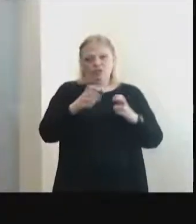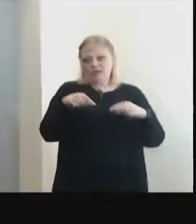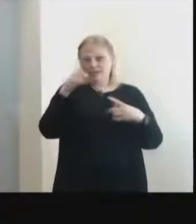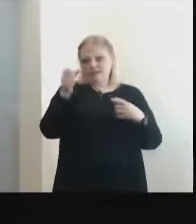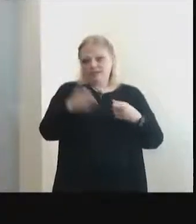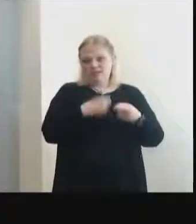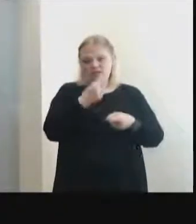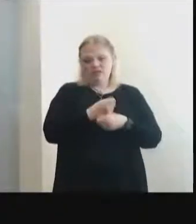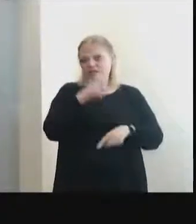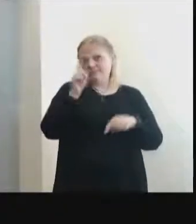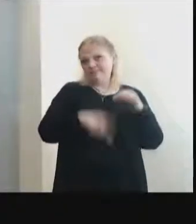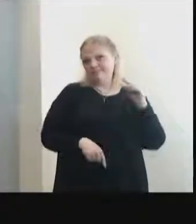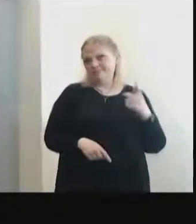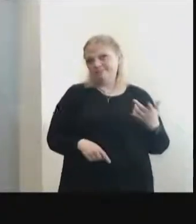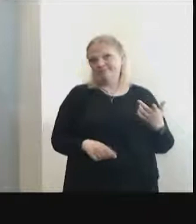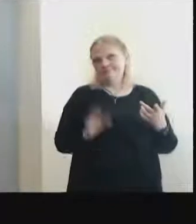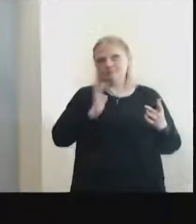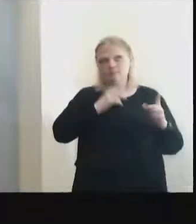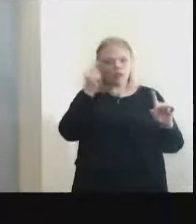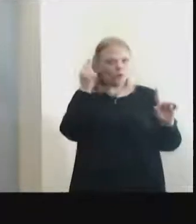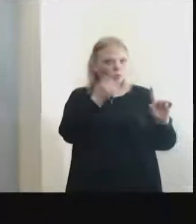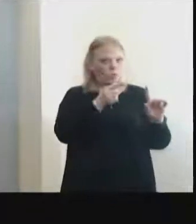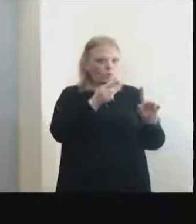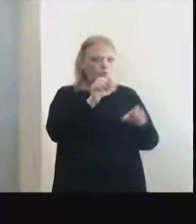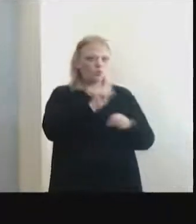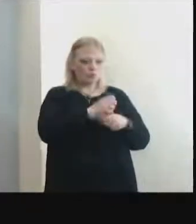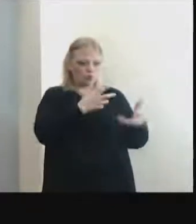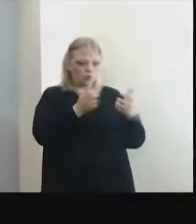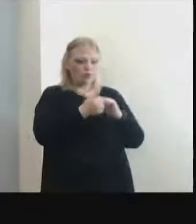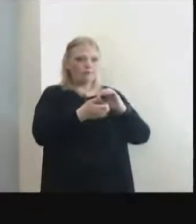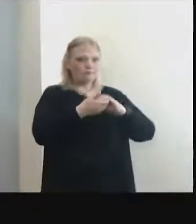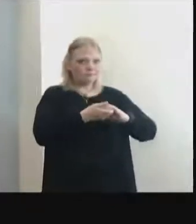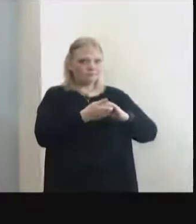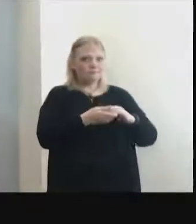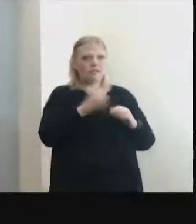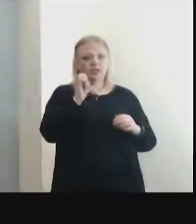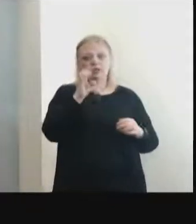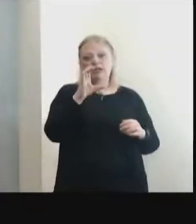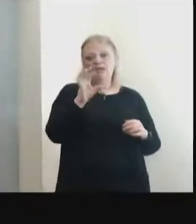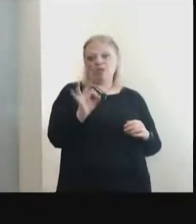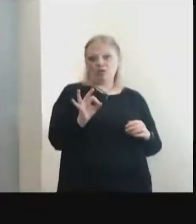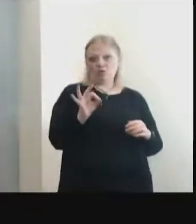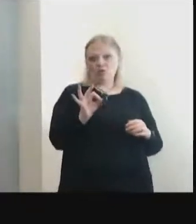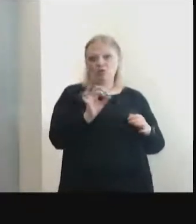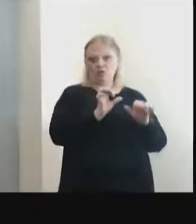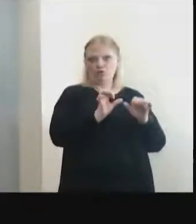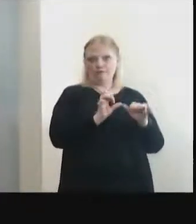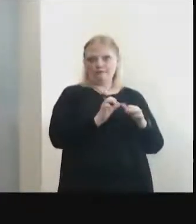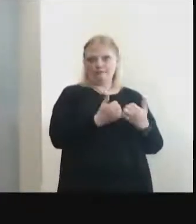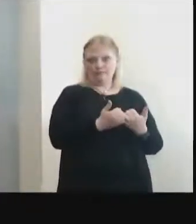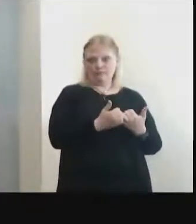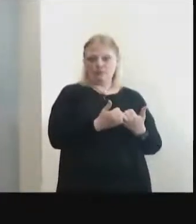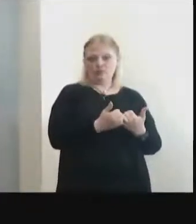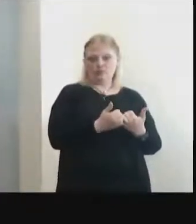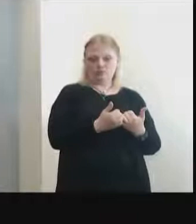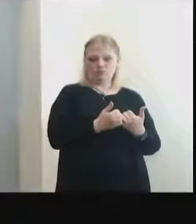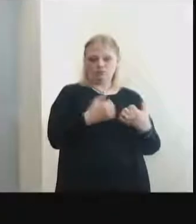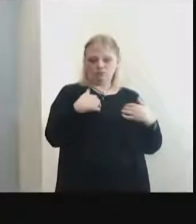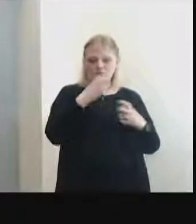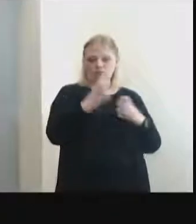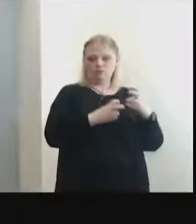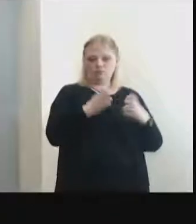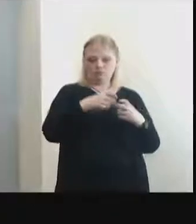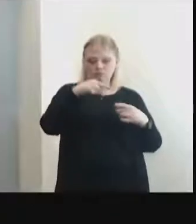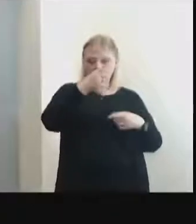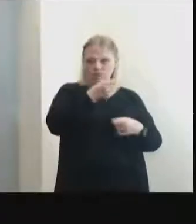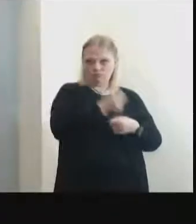year, and they're not going to be able to do it. Our goal is to work with our partners at the Erie County Fairgrounds Association and get a fair for us done